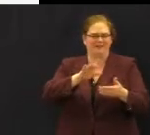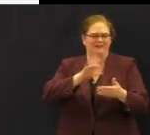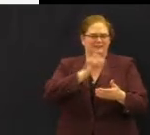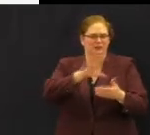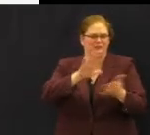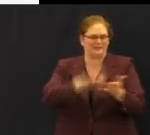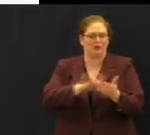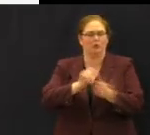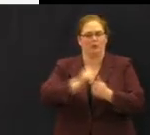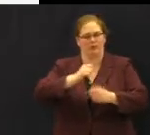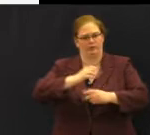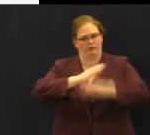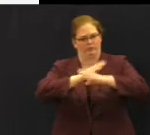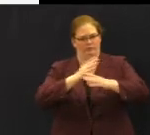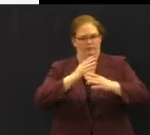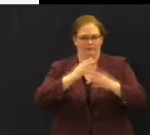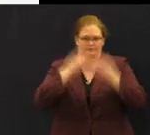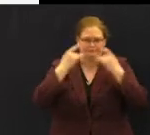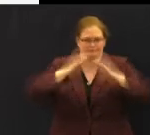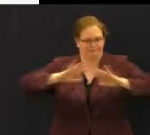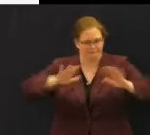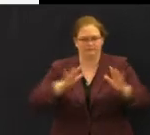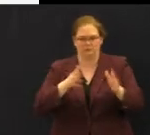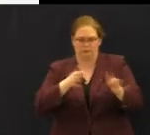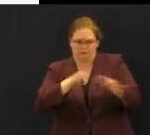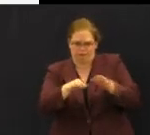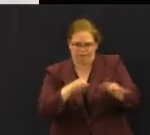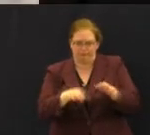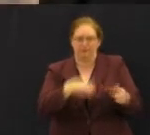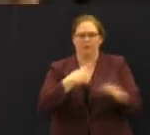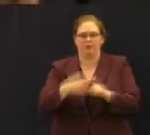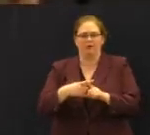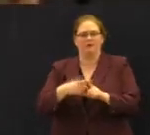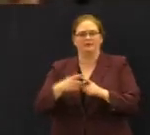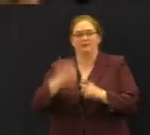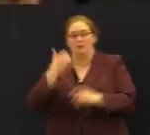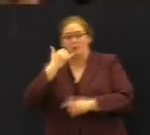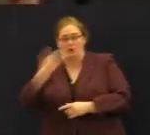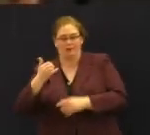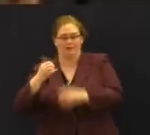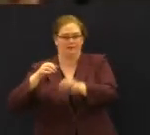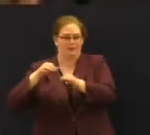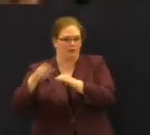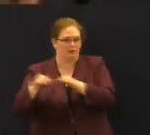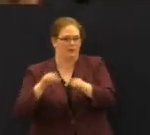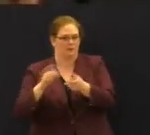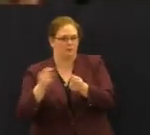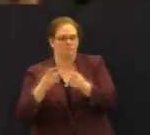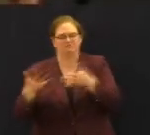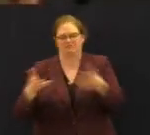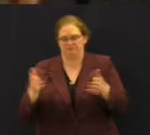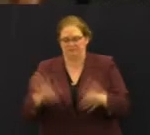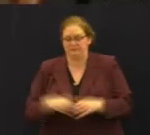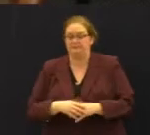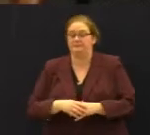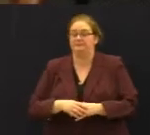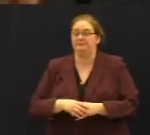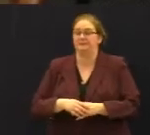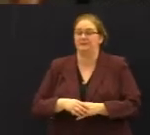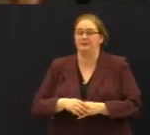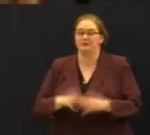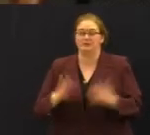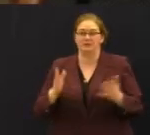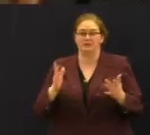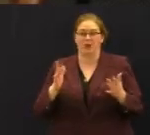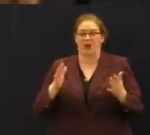course, precautions, but then also to be able to do phone calling and some other ways to communicate that information to them. So I could go on for about